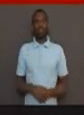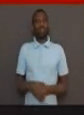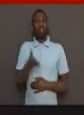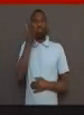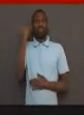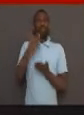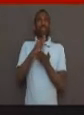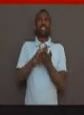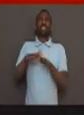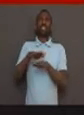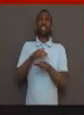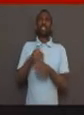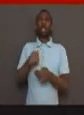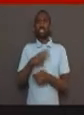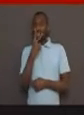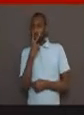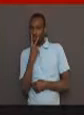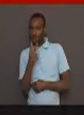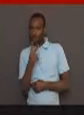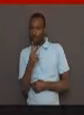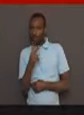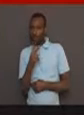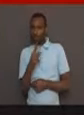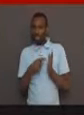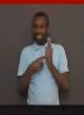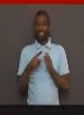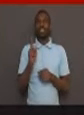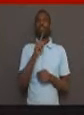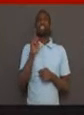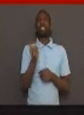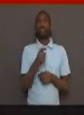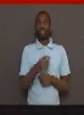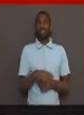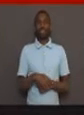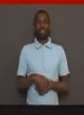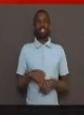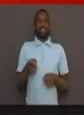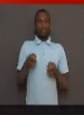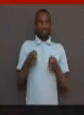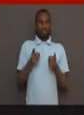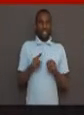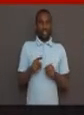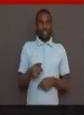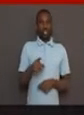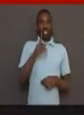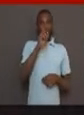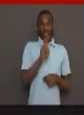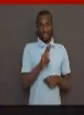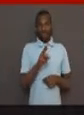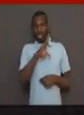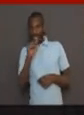Students, in a previous lesson, we looked briefly at what happens